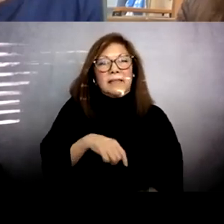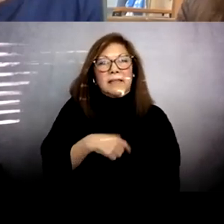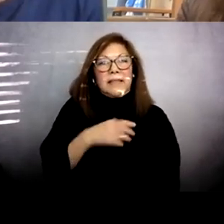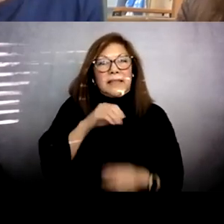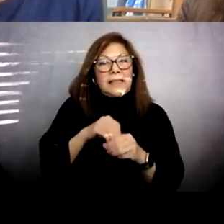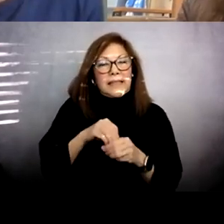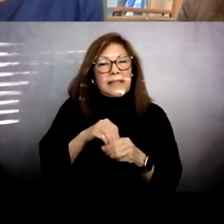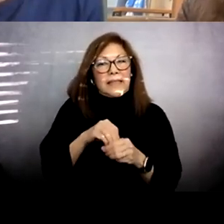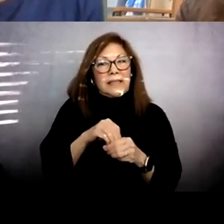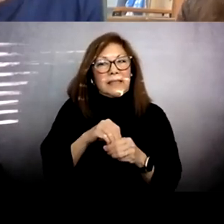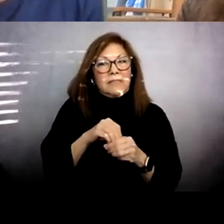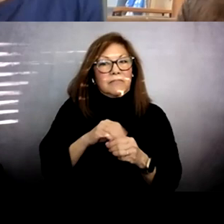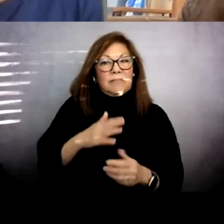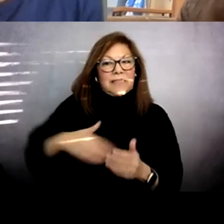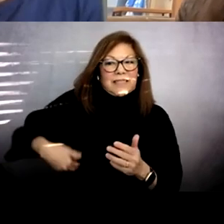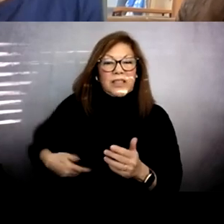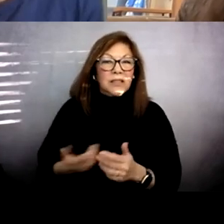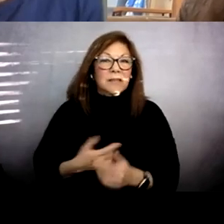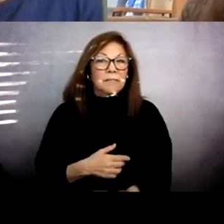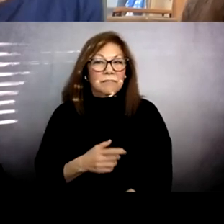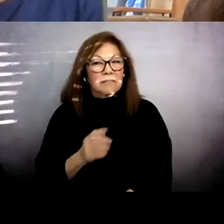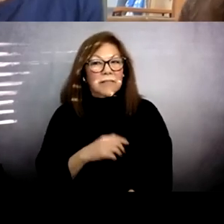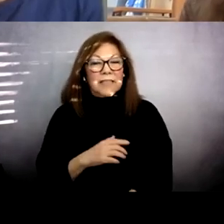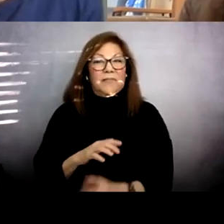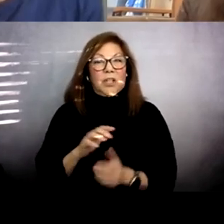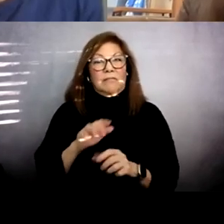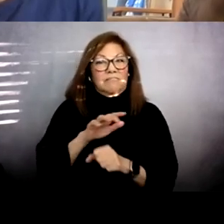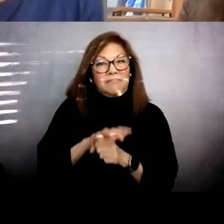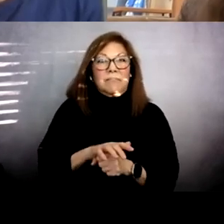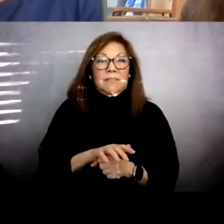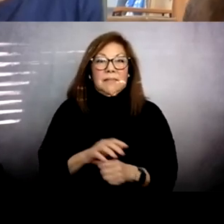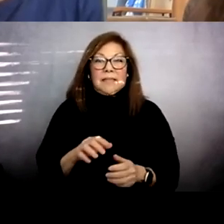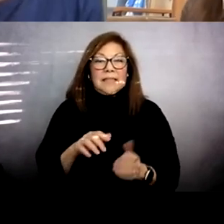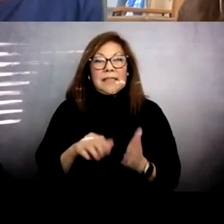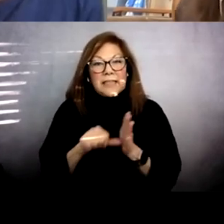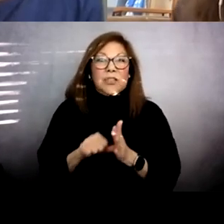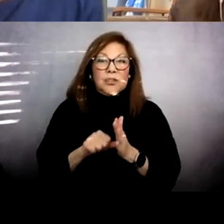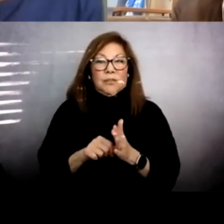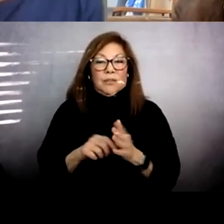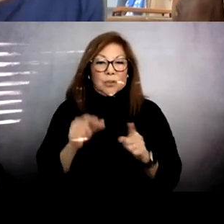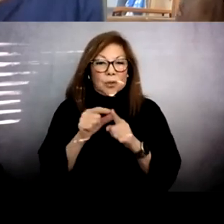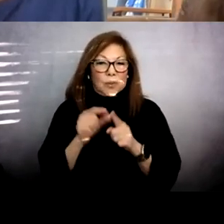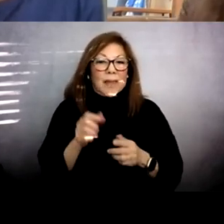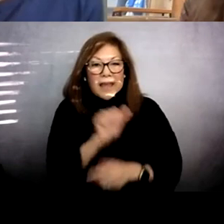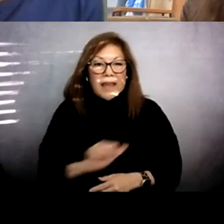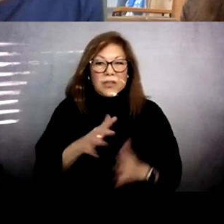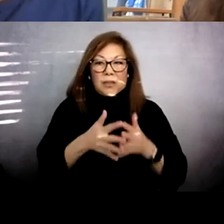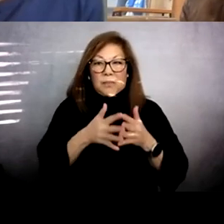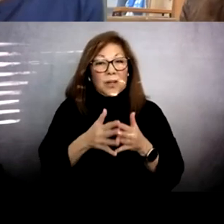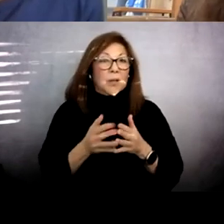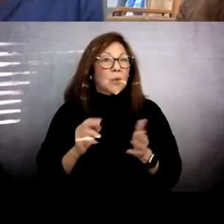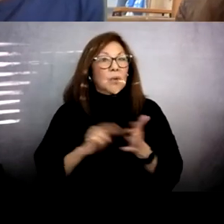right? And like Asian American is a tense term. That what is Asian American, right? And like, what does it entail? What does it mean for certain